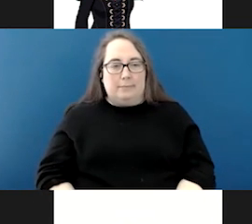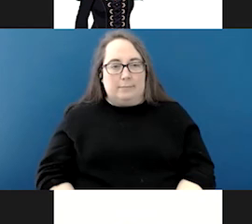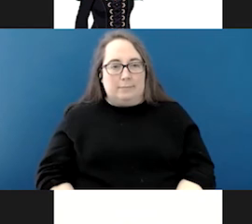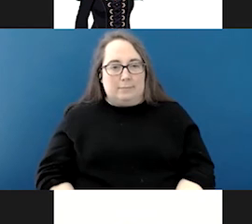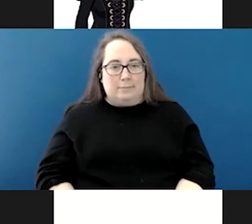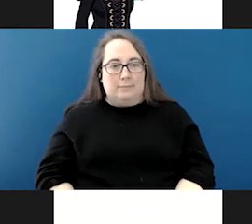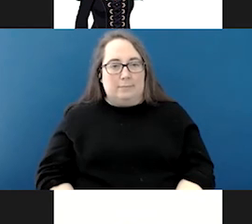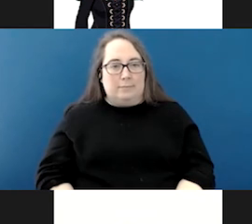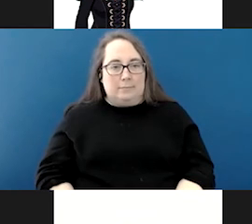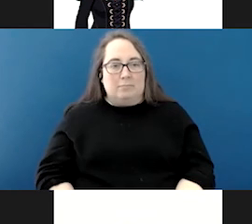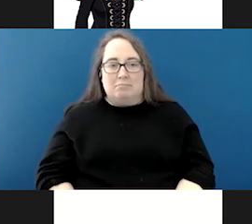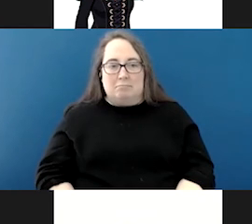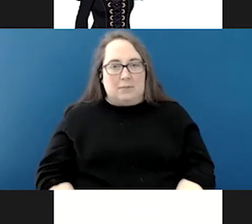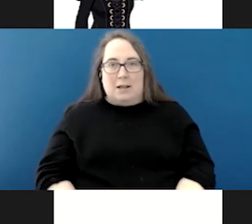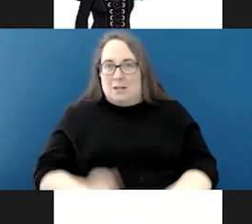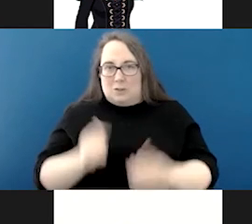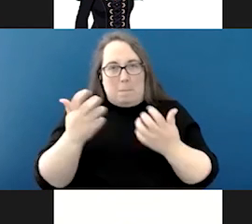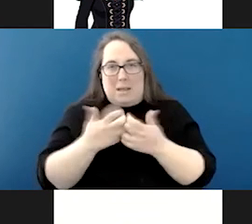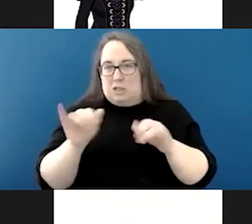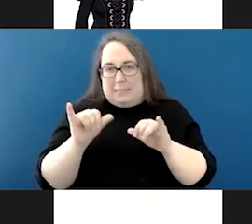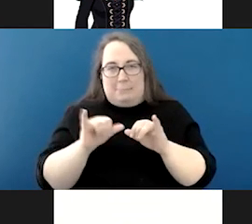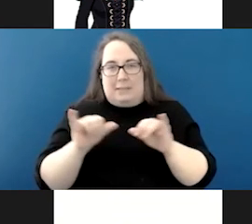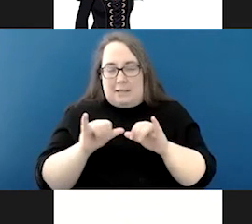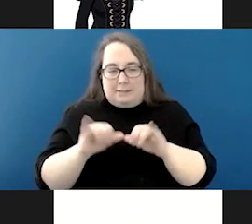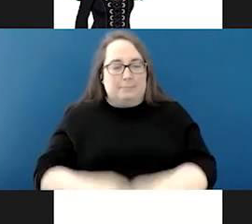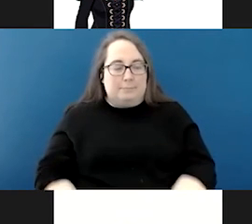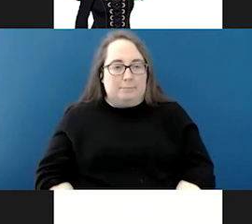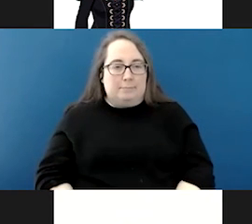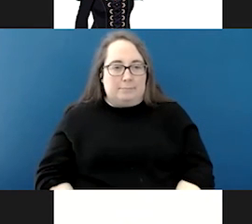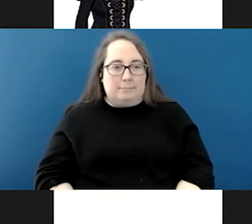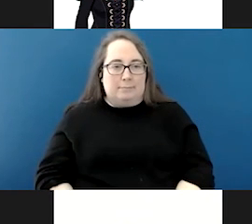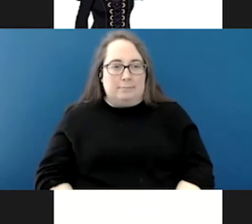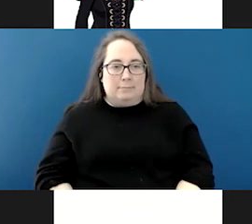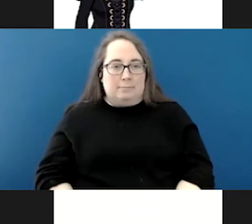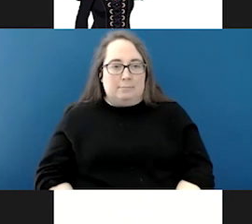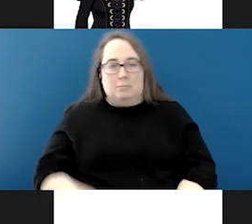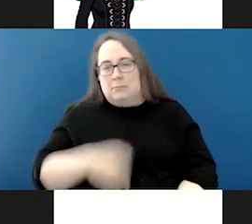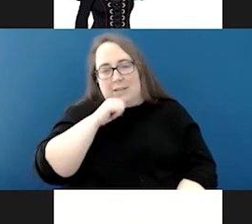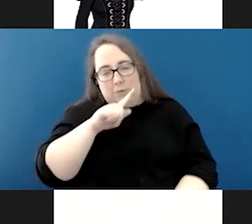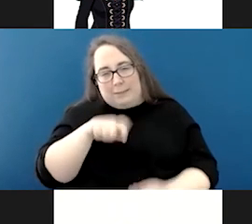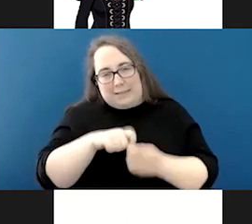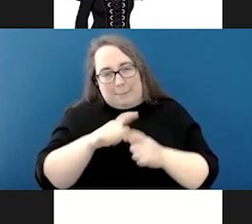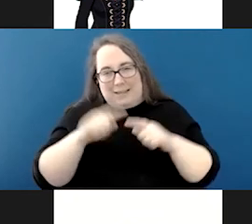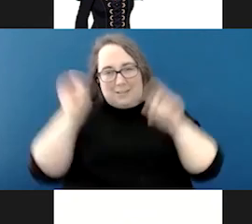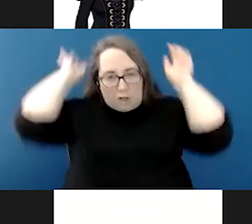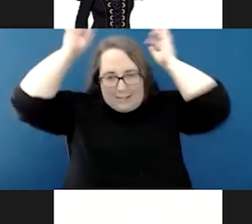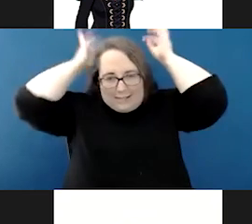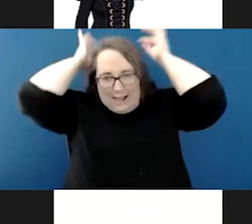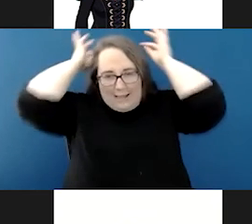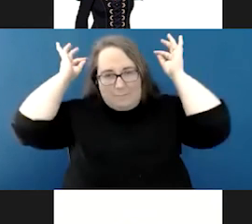just kind of matching it with what I already have. It doesn't have to be exact because you're just tying it anyway.